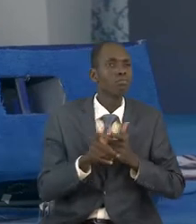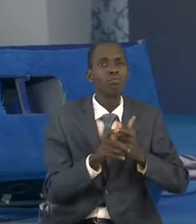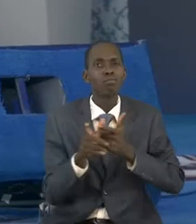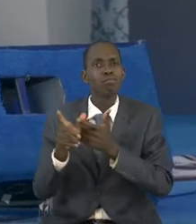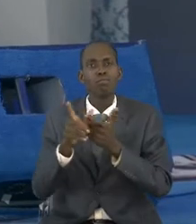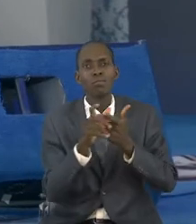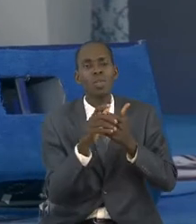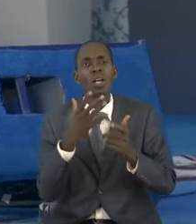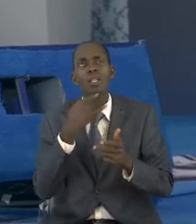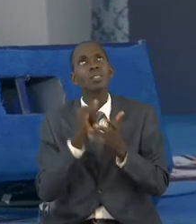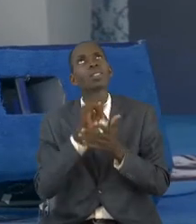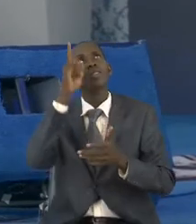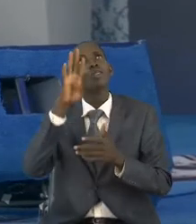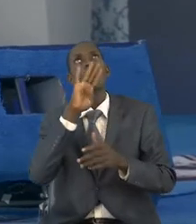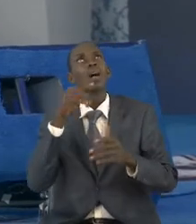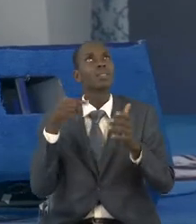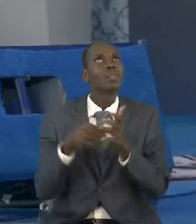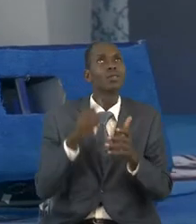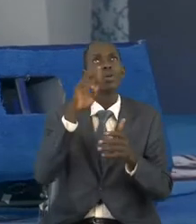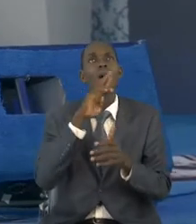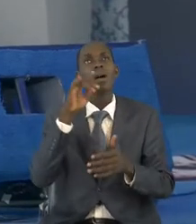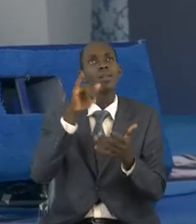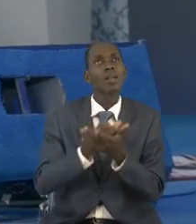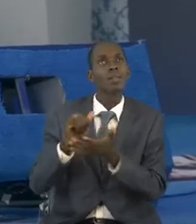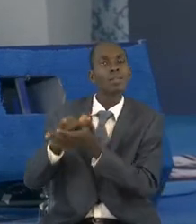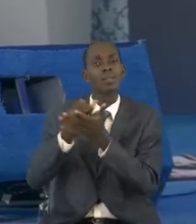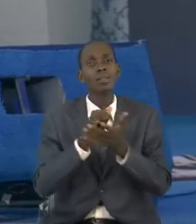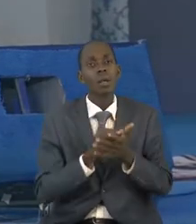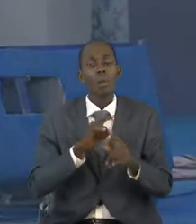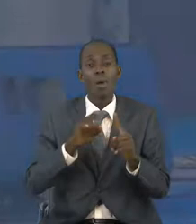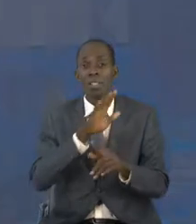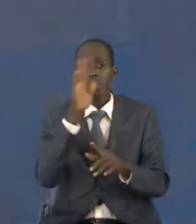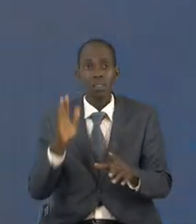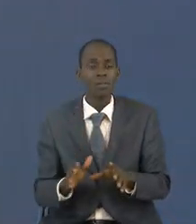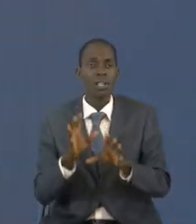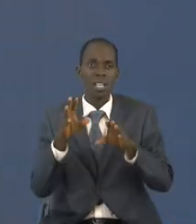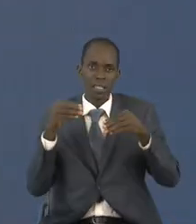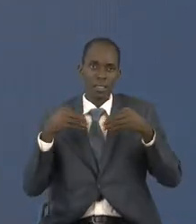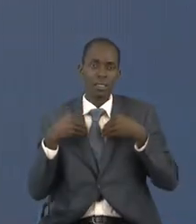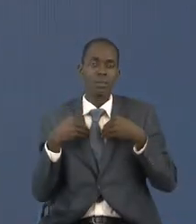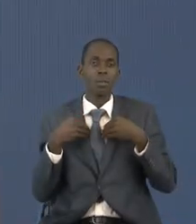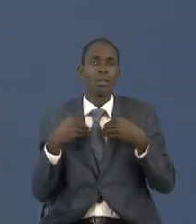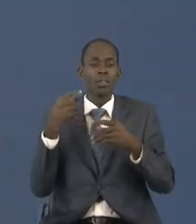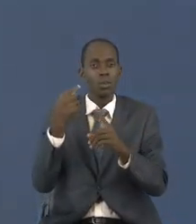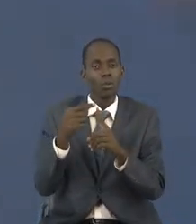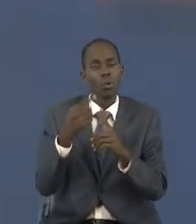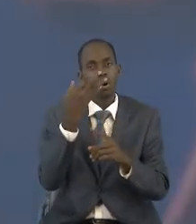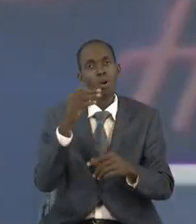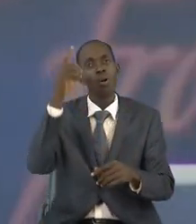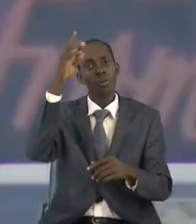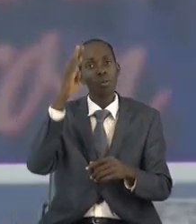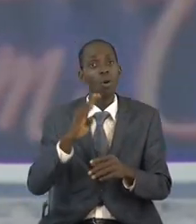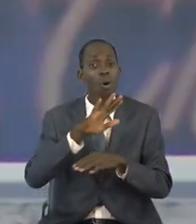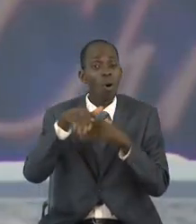this. And God, you are that. And they do not take heed to the word of God. All those